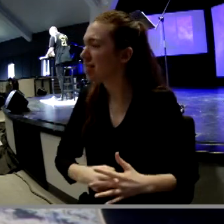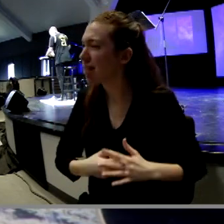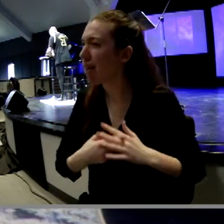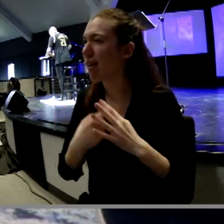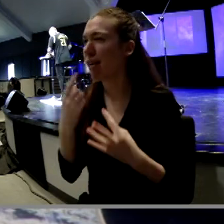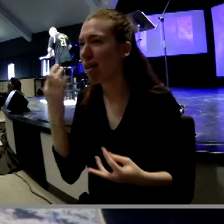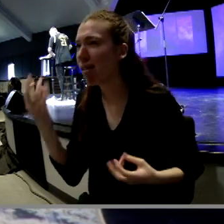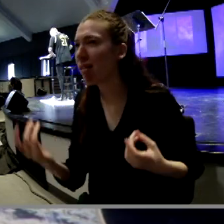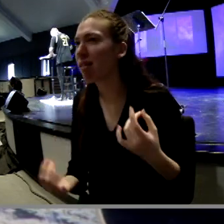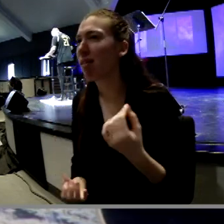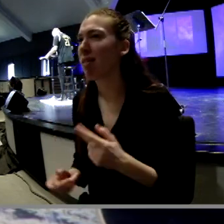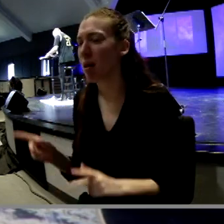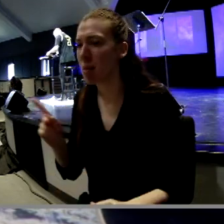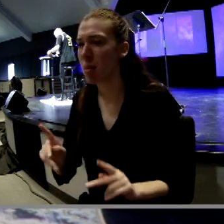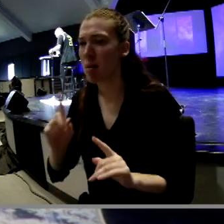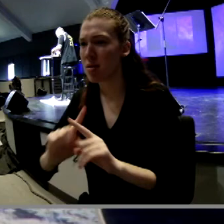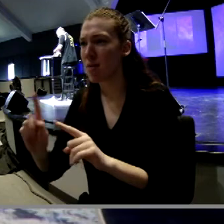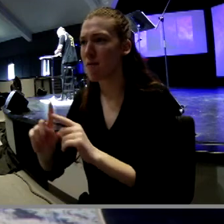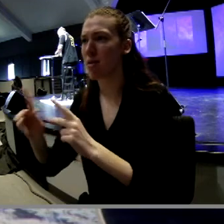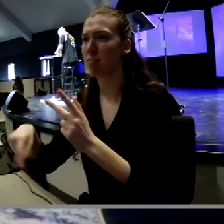in our life that are a soil.